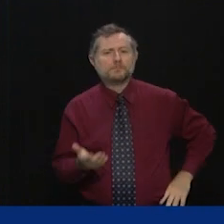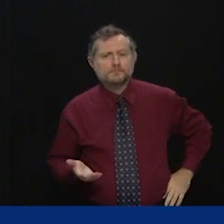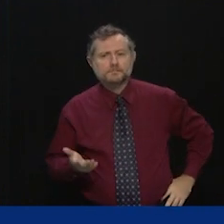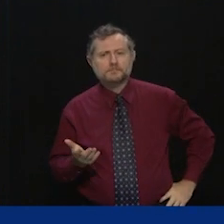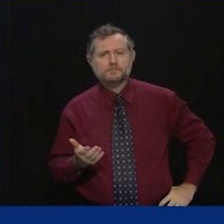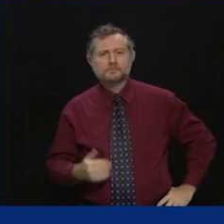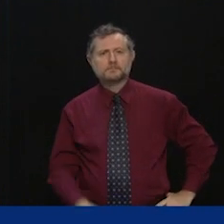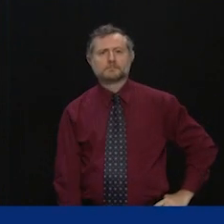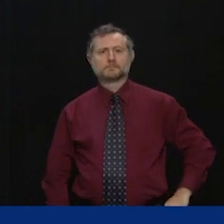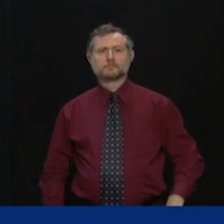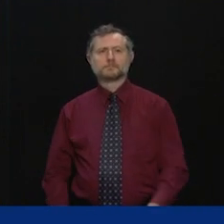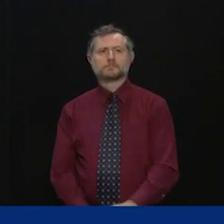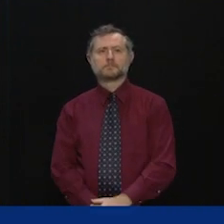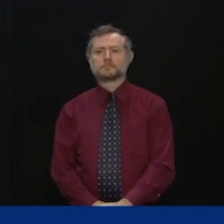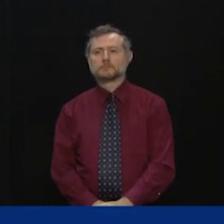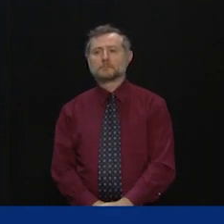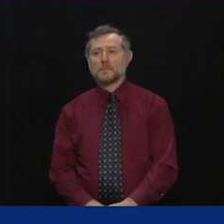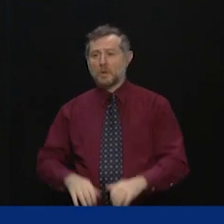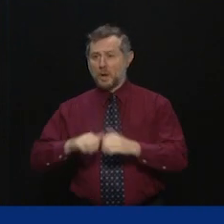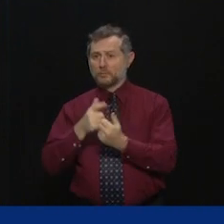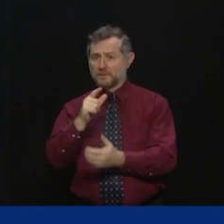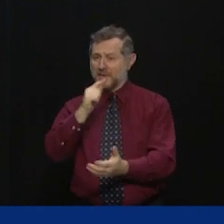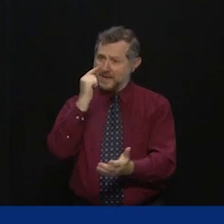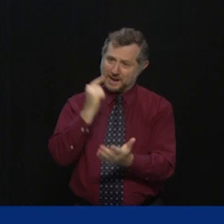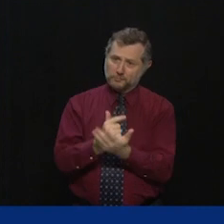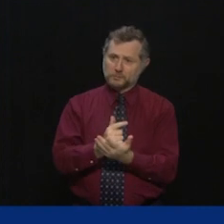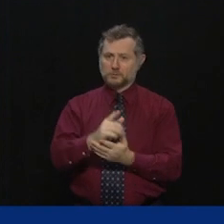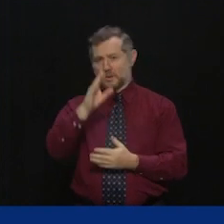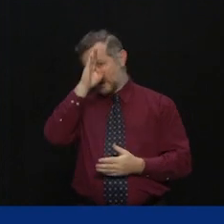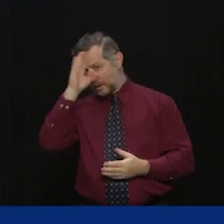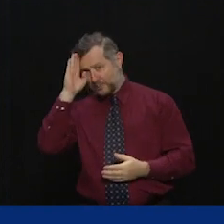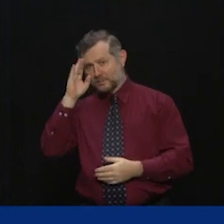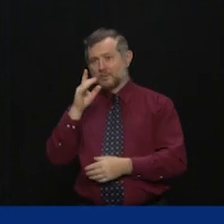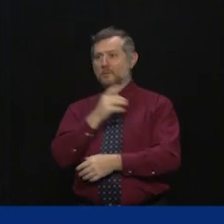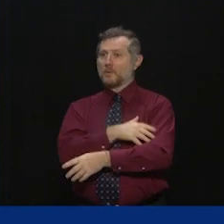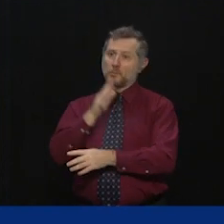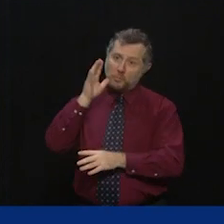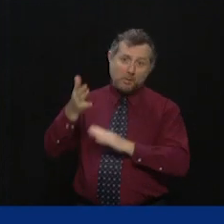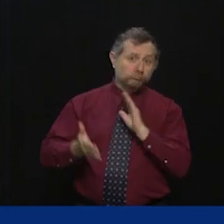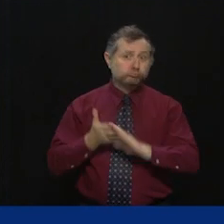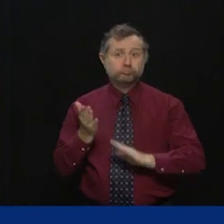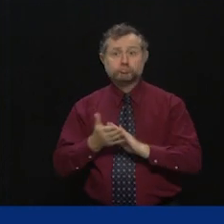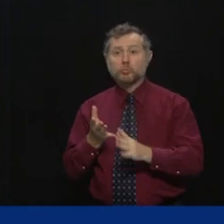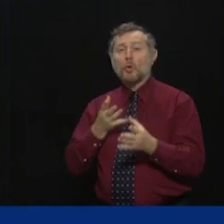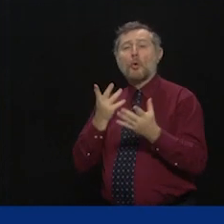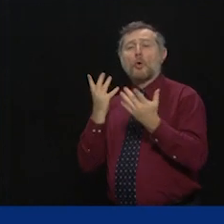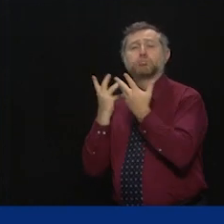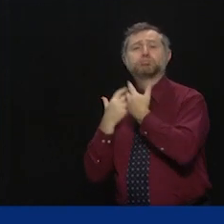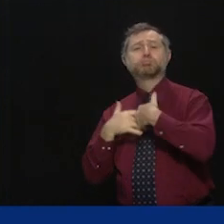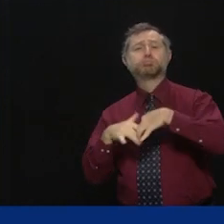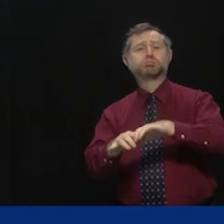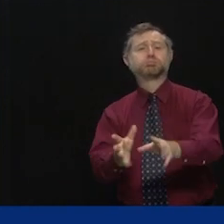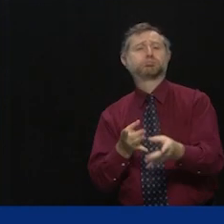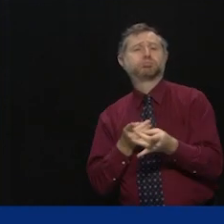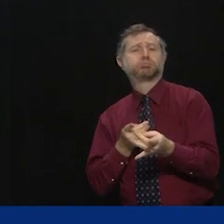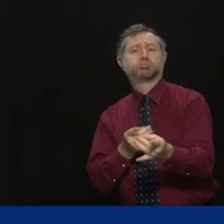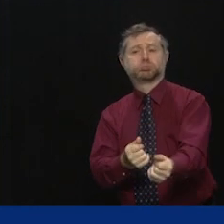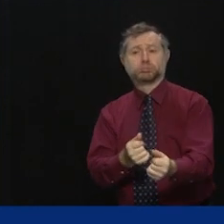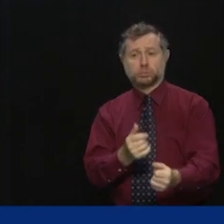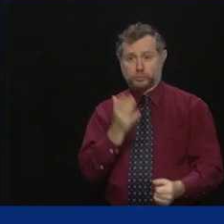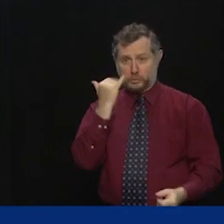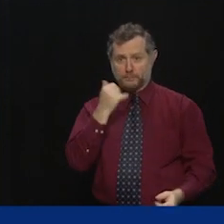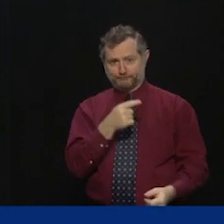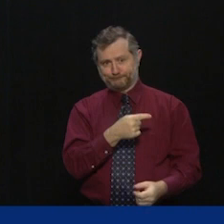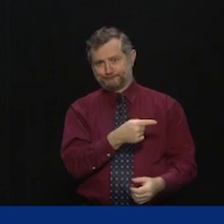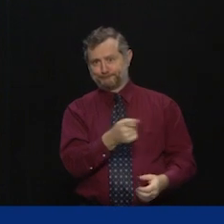people that healthcare facilities will run at least fairly smoothly, especially since it will take some time, as you're saying,